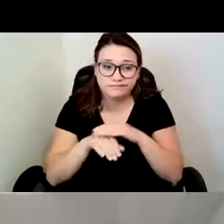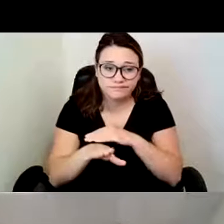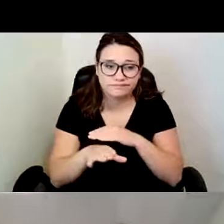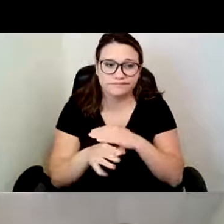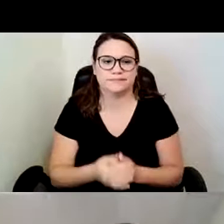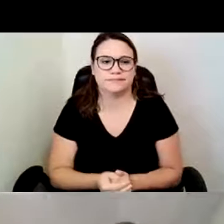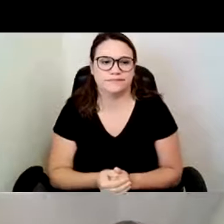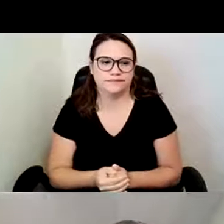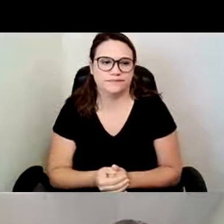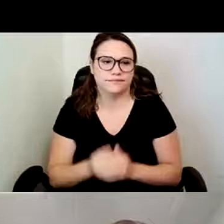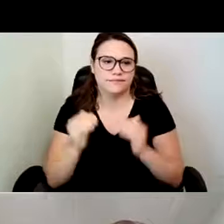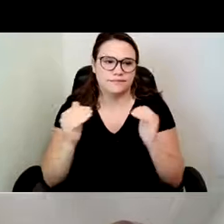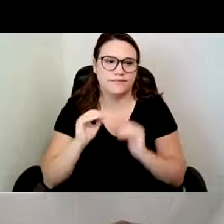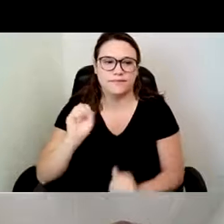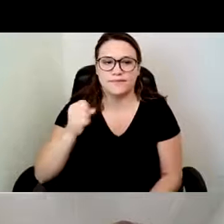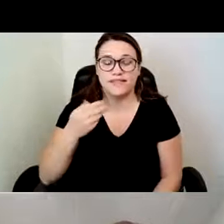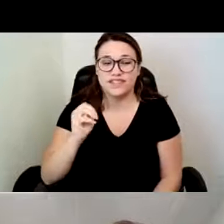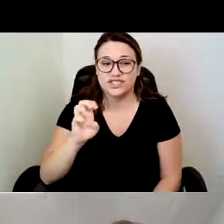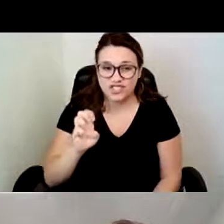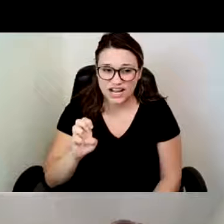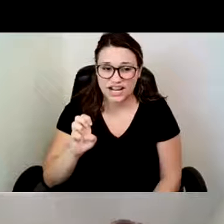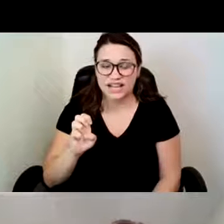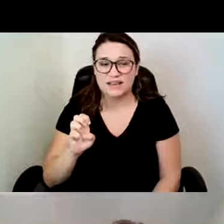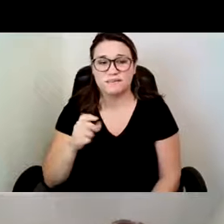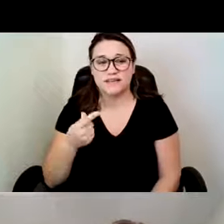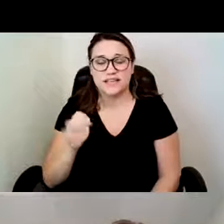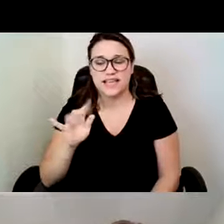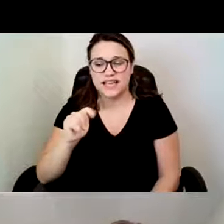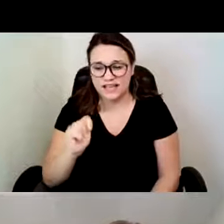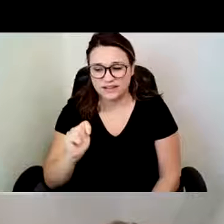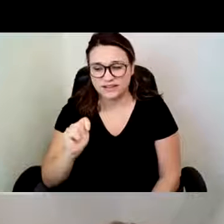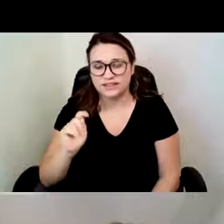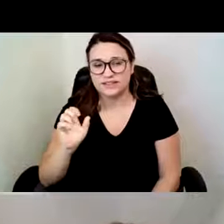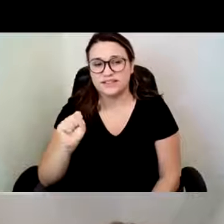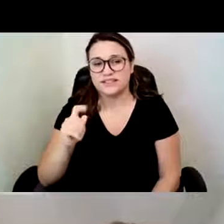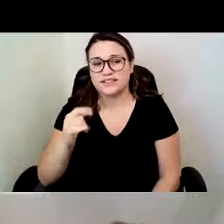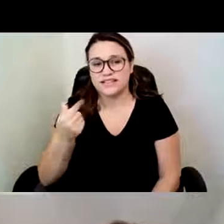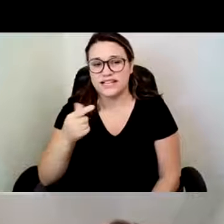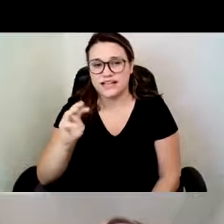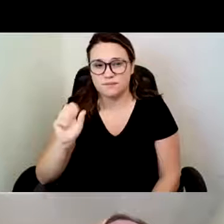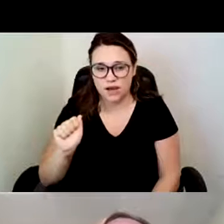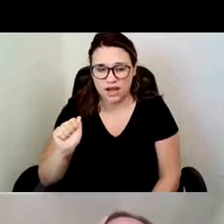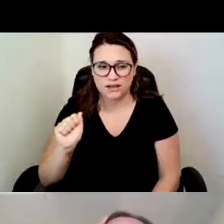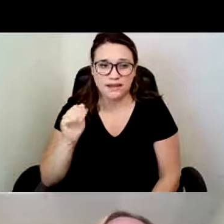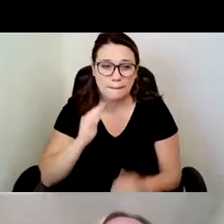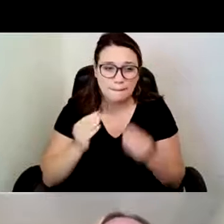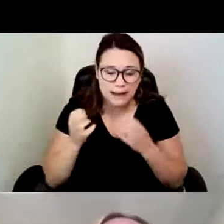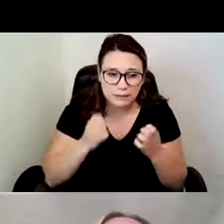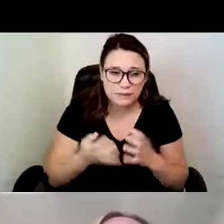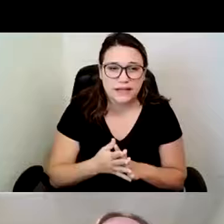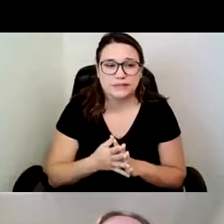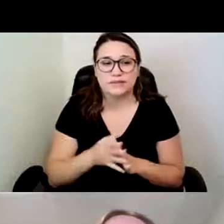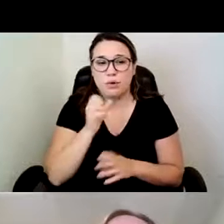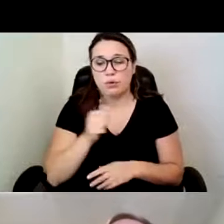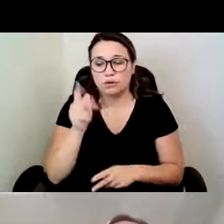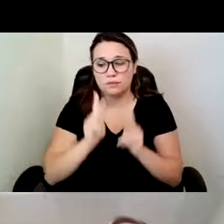Also, shame, guilt, stigma, embarrassment. Older adults born before World War II